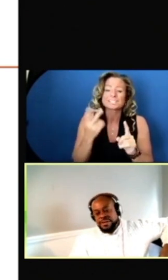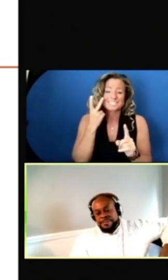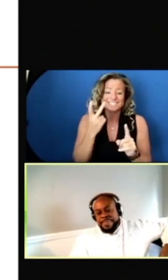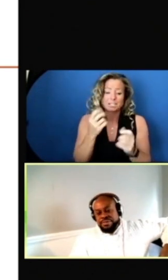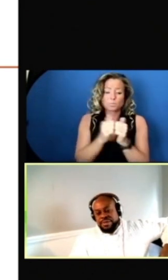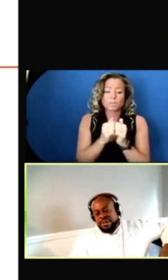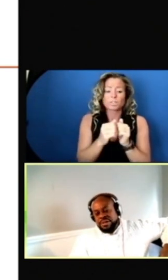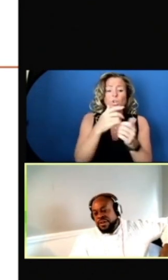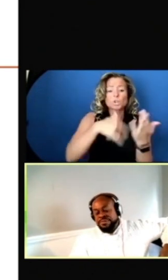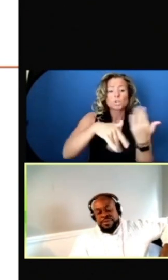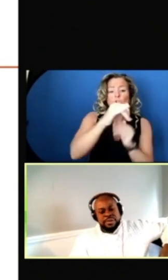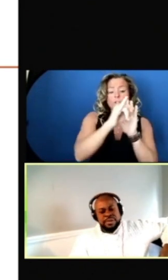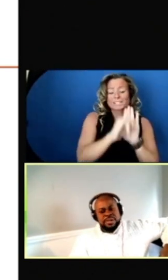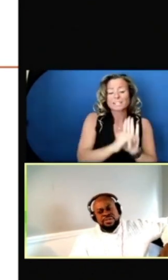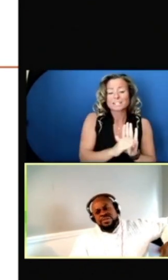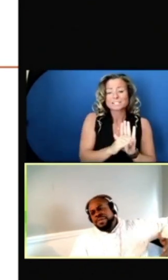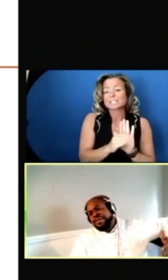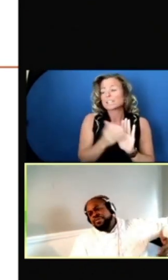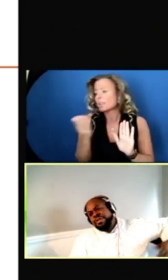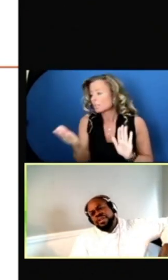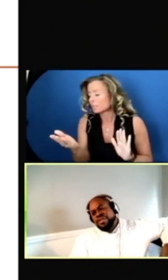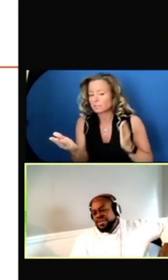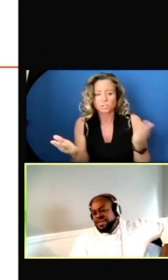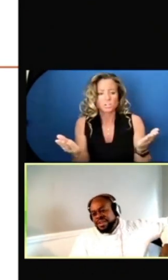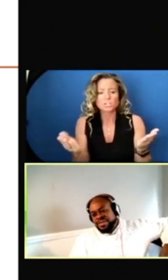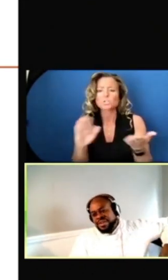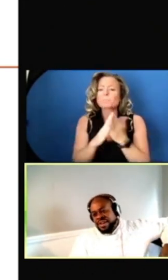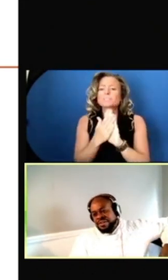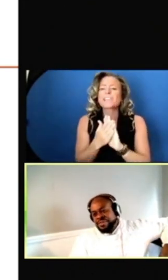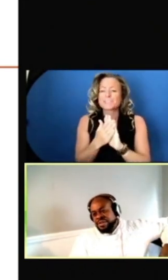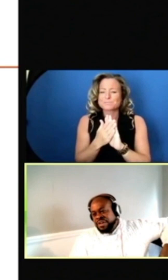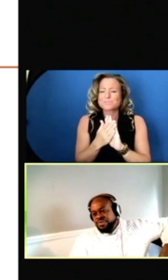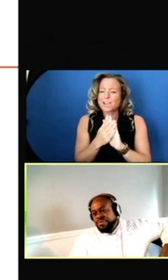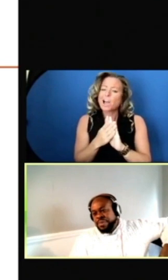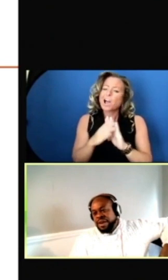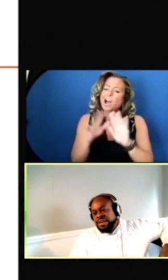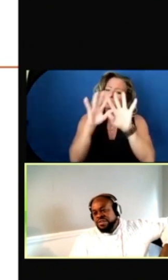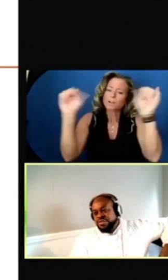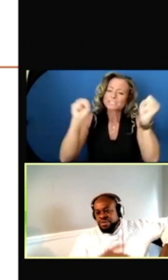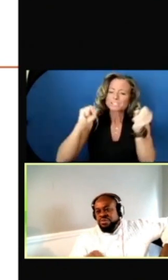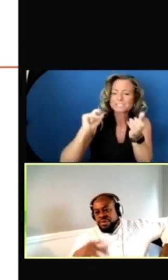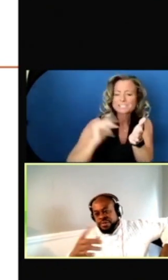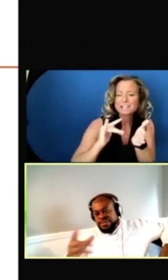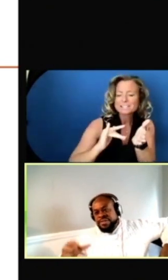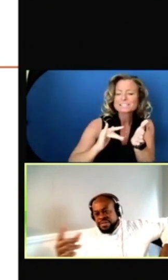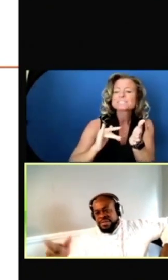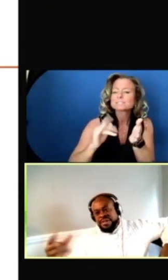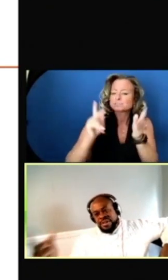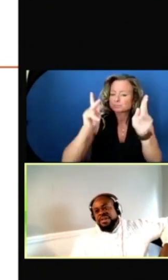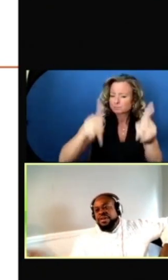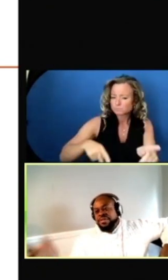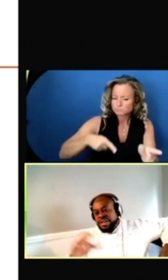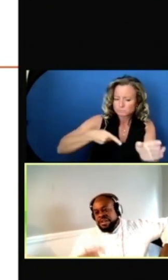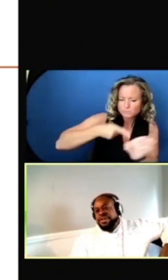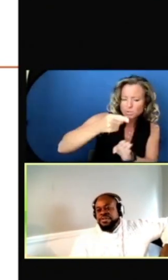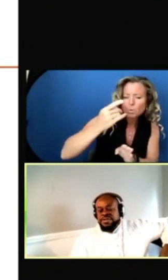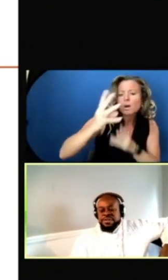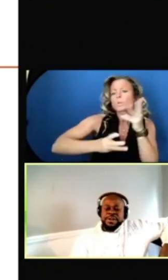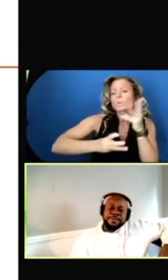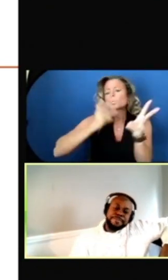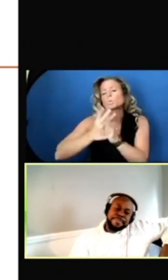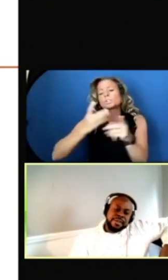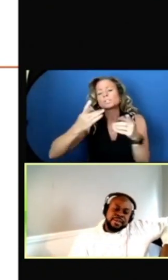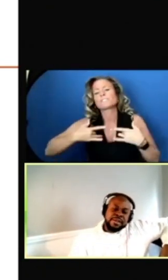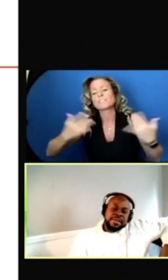social identity and political involvement. So I became a presidency studies scholar because I was responding to real world events that were taking place